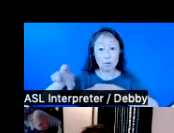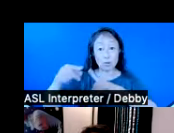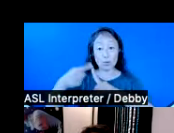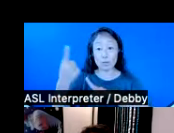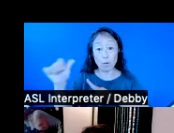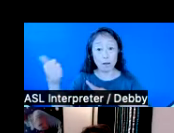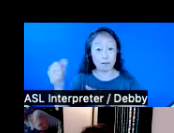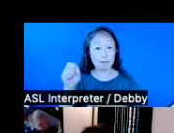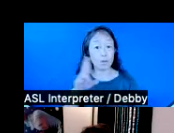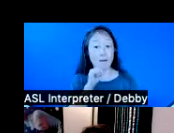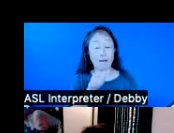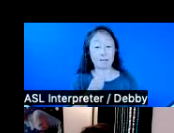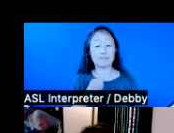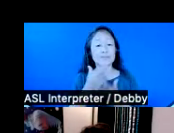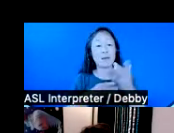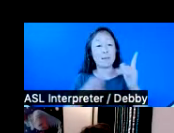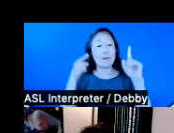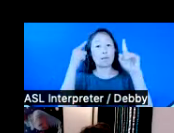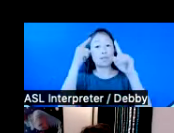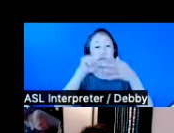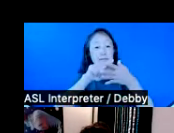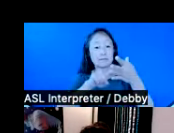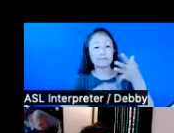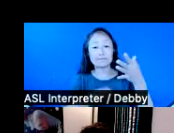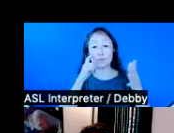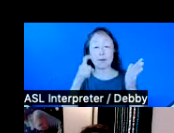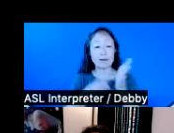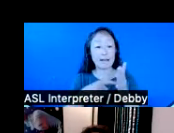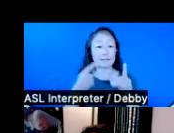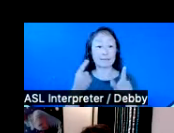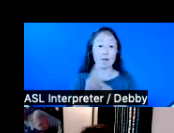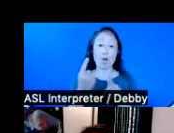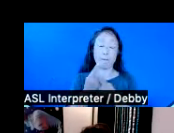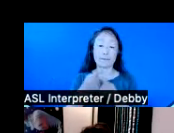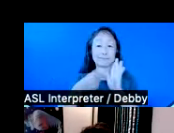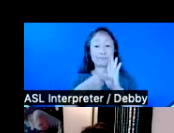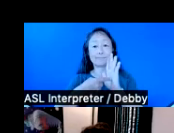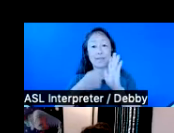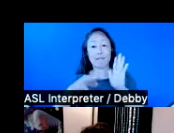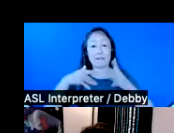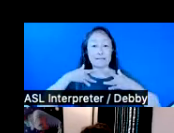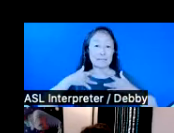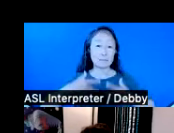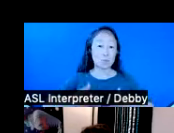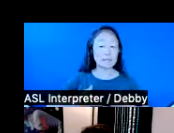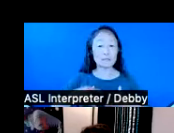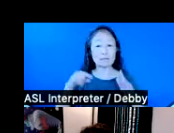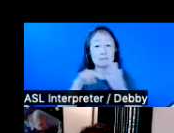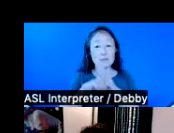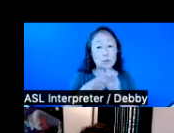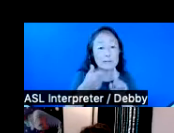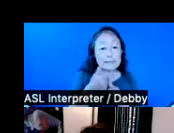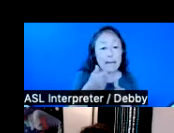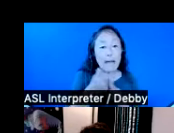is recognizing the most common signs of depression, suicide, and self-abuse as it relates to survivors of